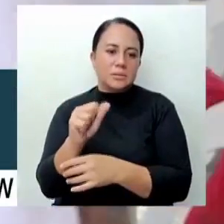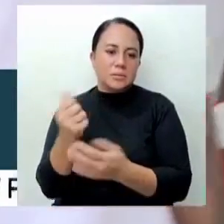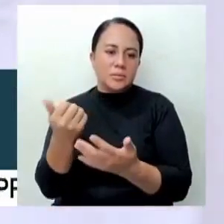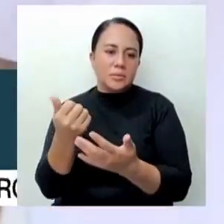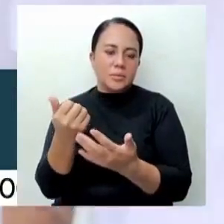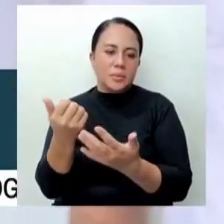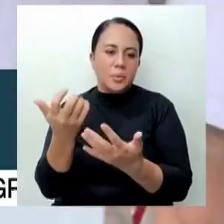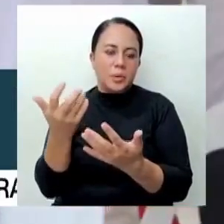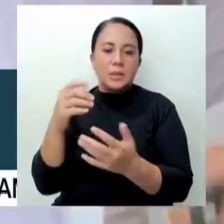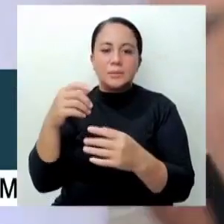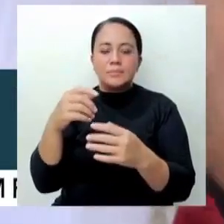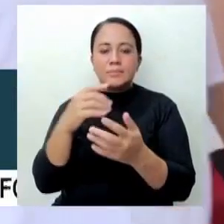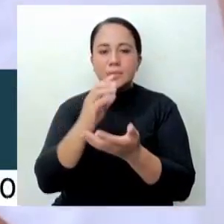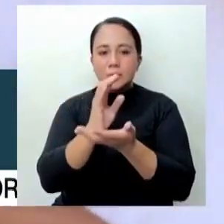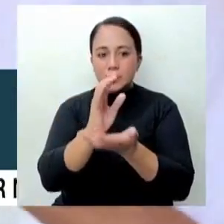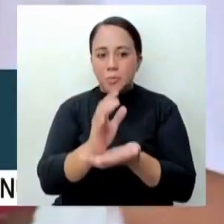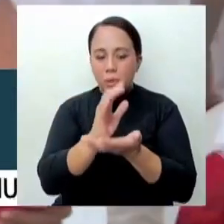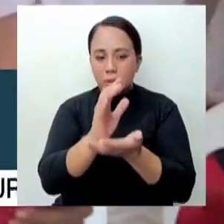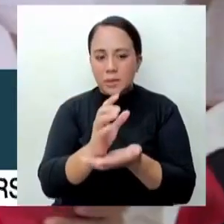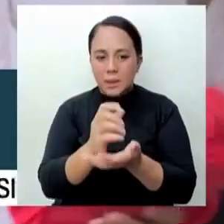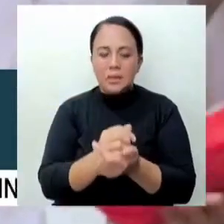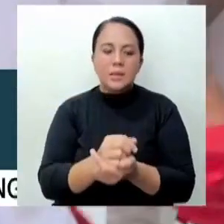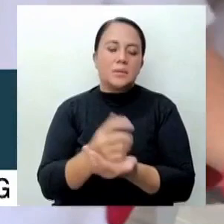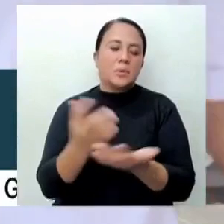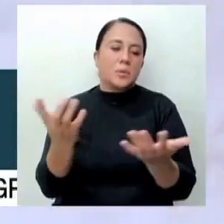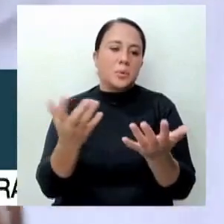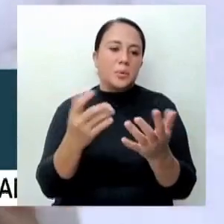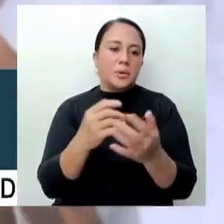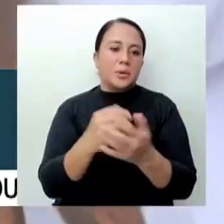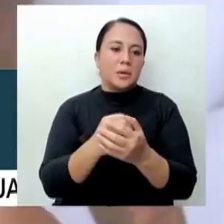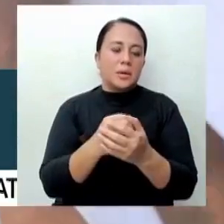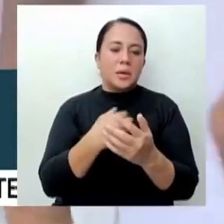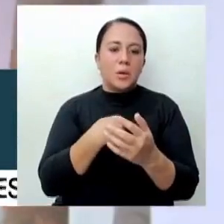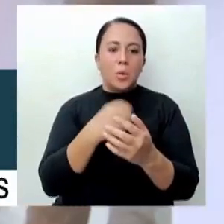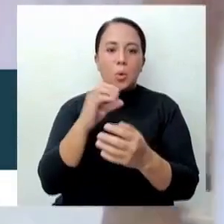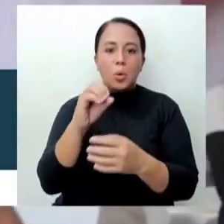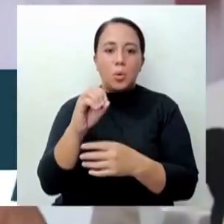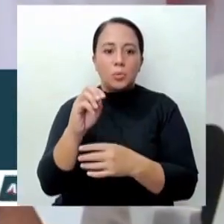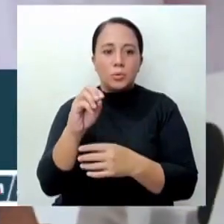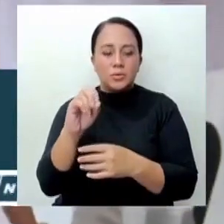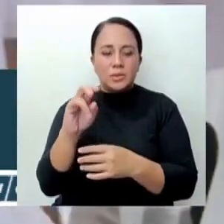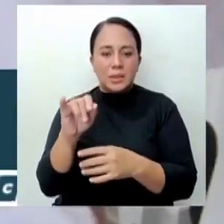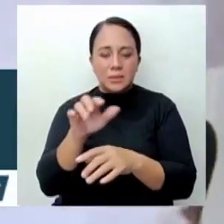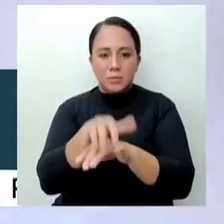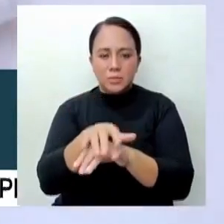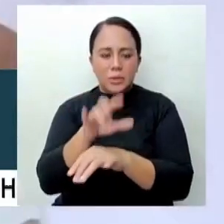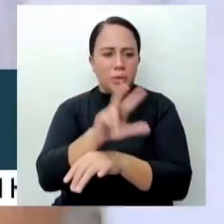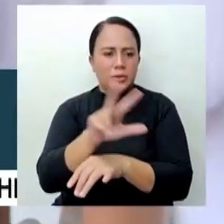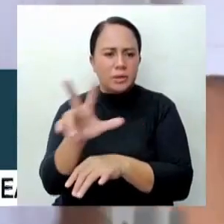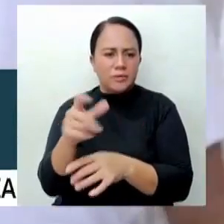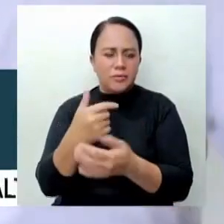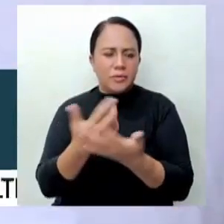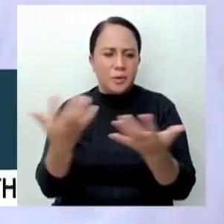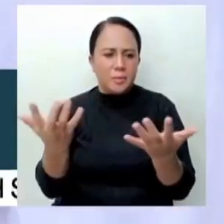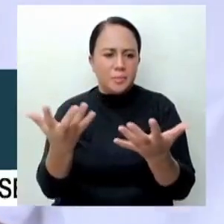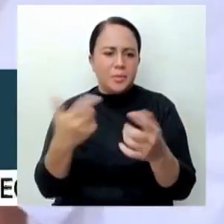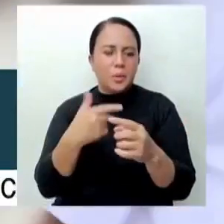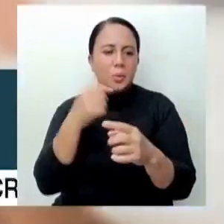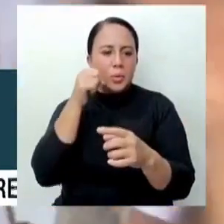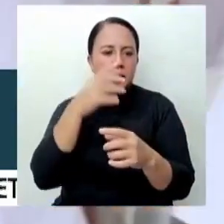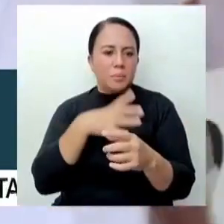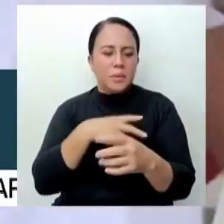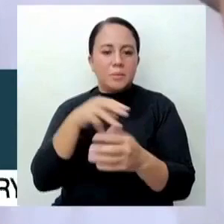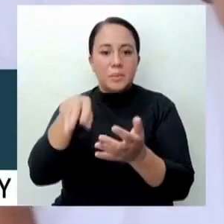in Zamboanga City, 11 from Sablayan Prison and Penal Farm in Occidental Mindoro, 33 from Correctional Institute for Women in Mandaluyong